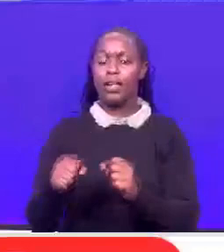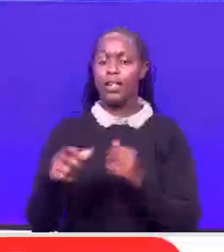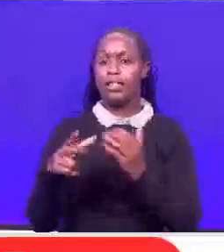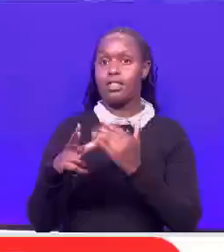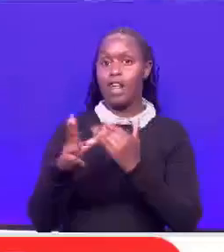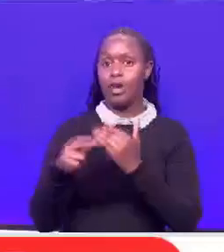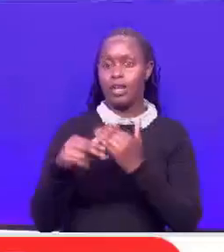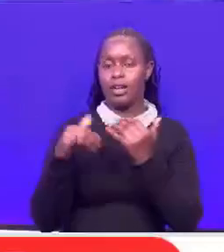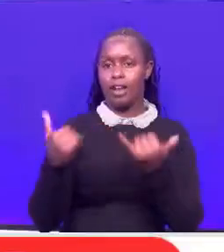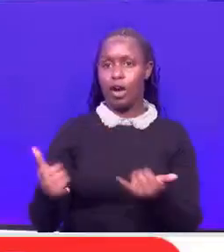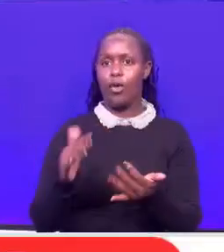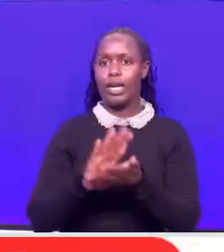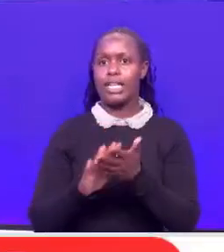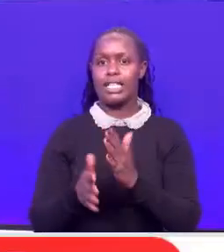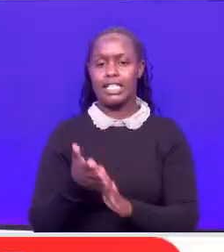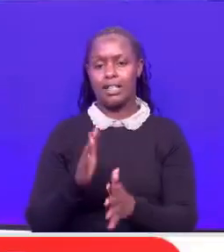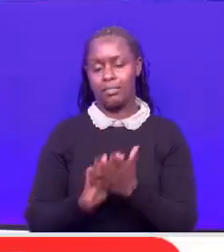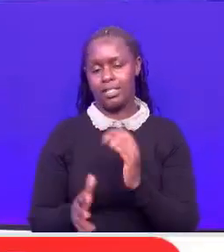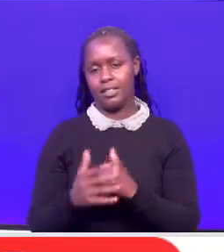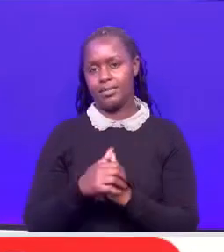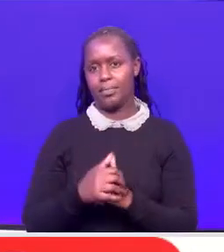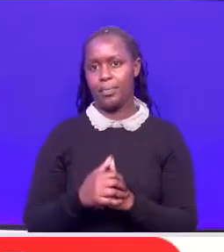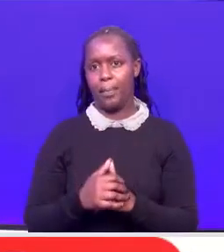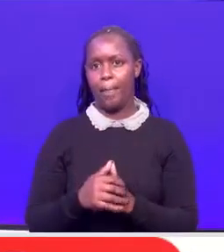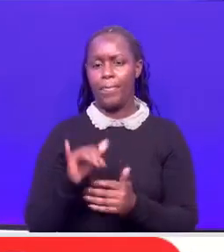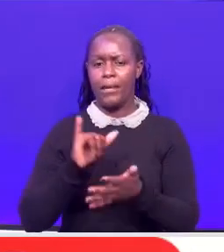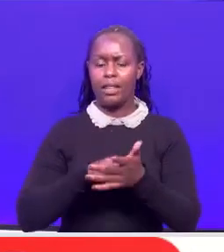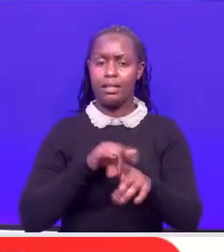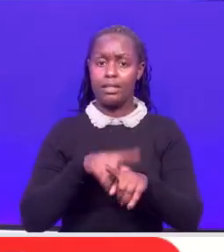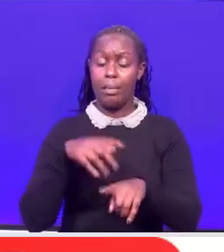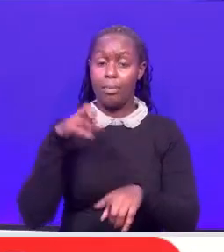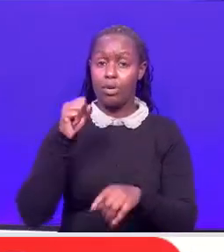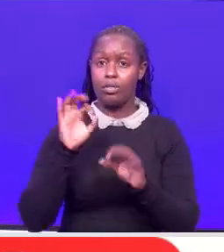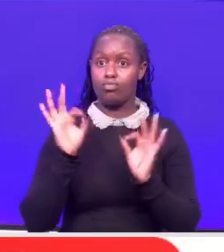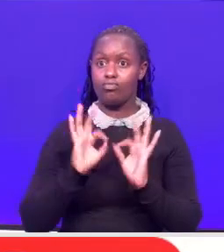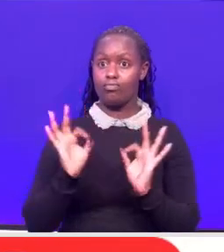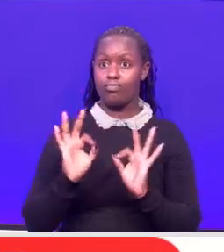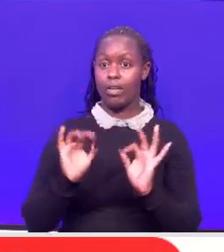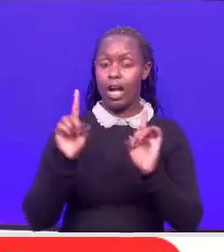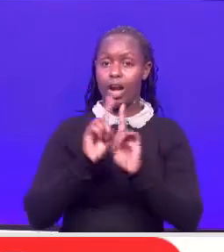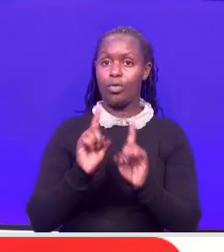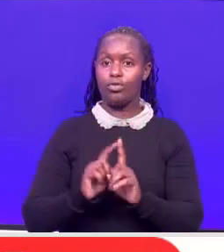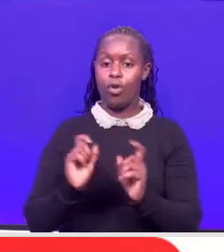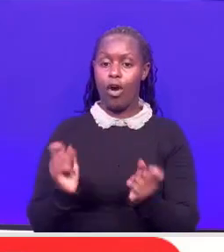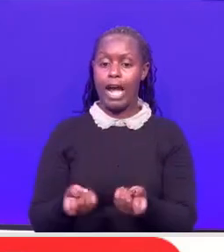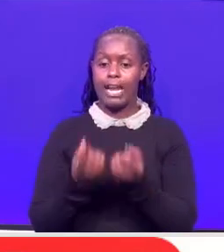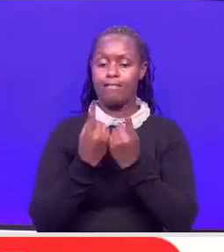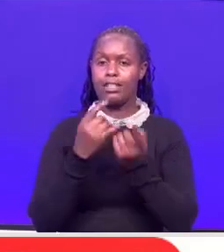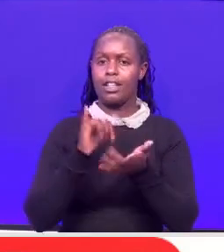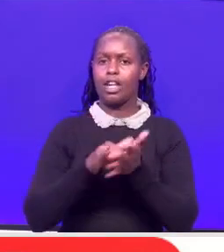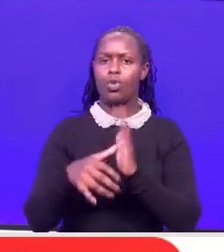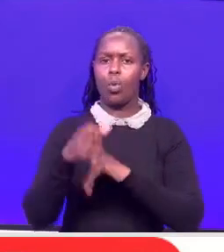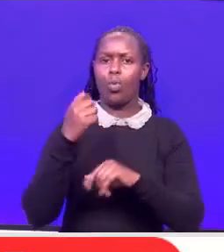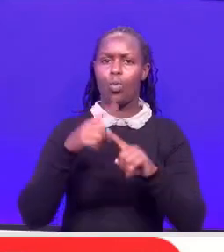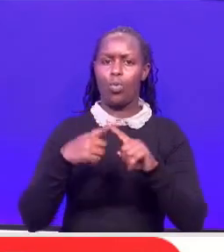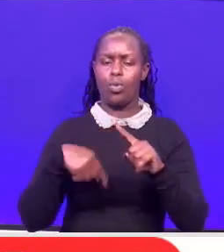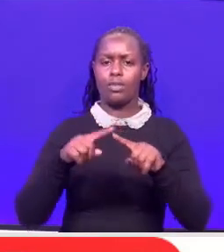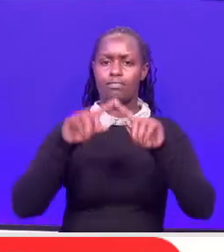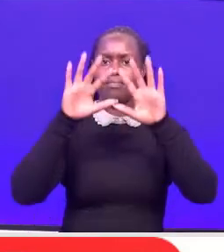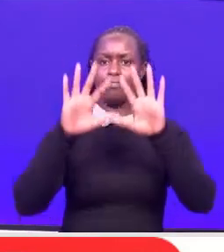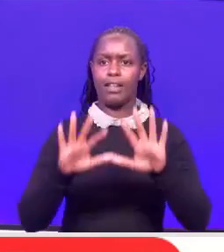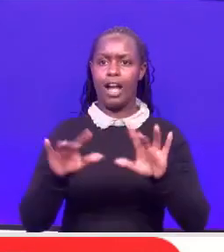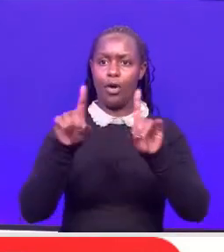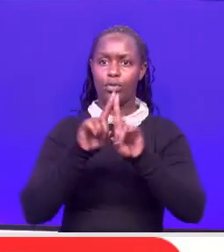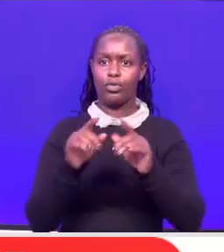now sit empty. Ilikuwa nzuri sana na ikakuwa event ambayo ni inafaa na